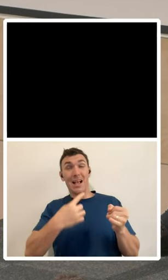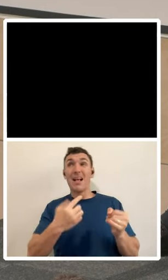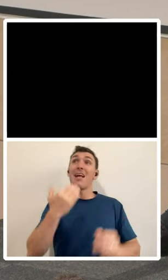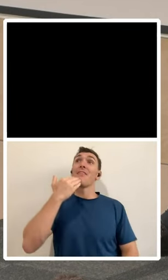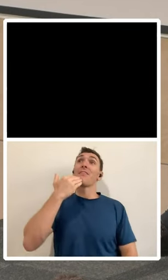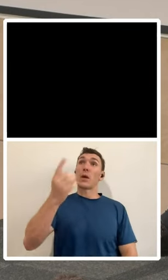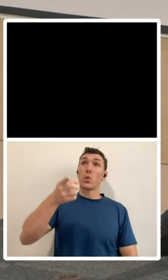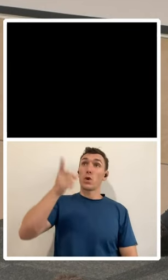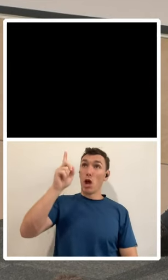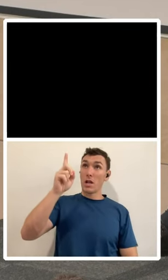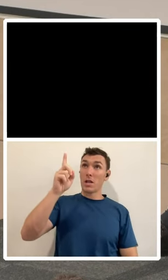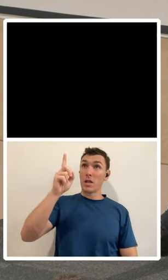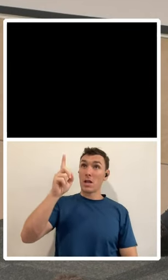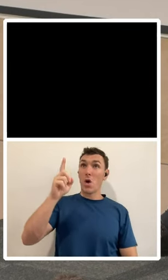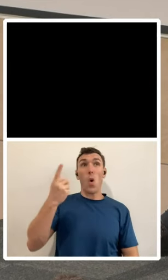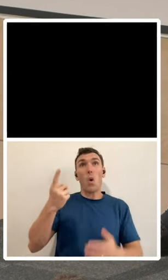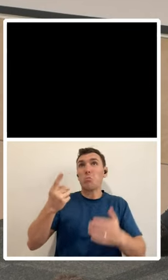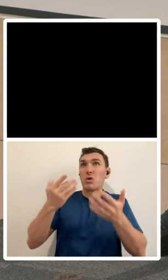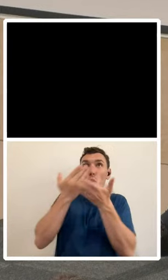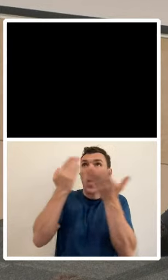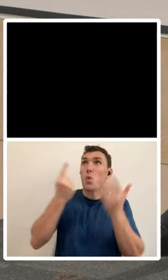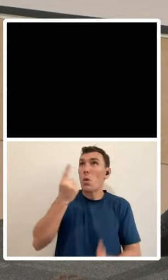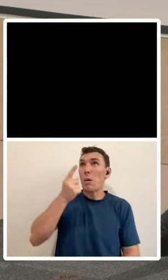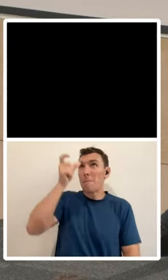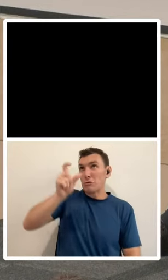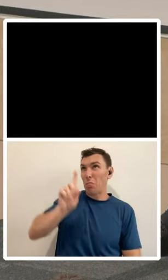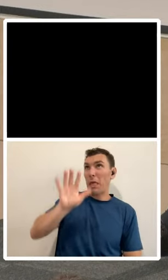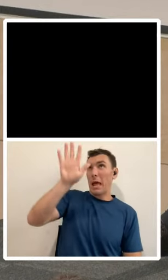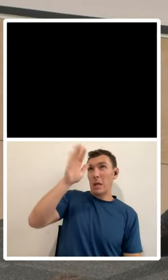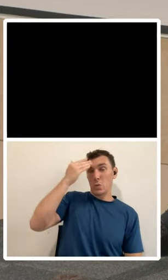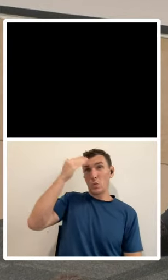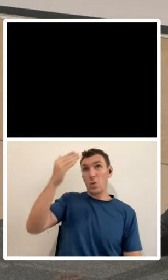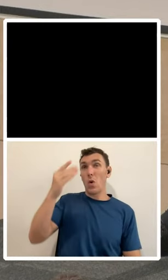Mm. But this is the way we've constructed our society. But